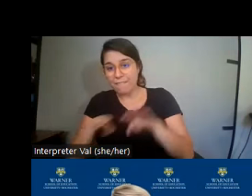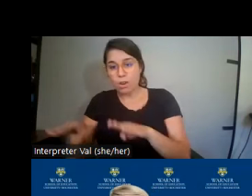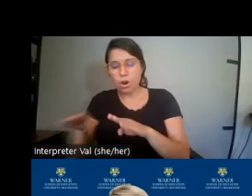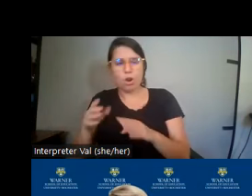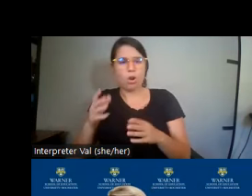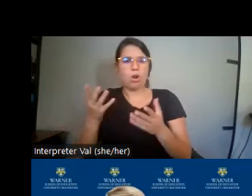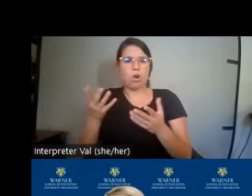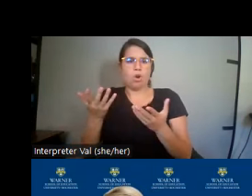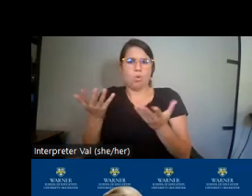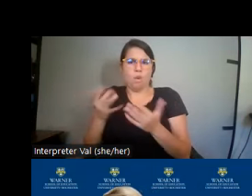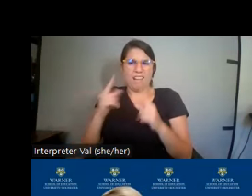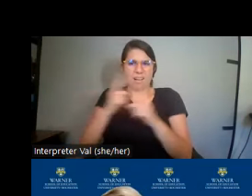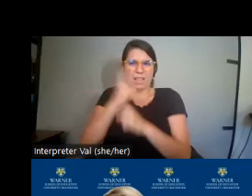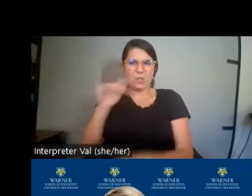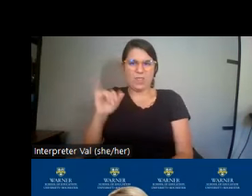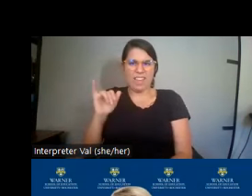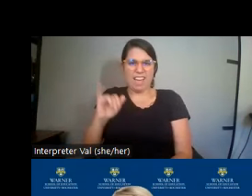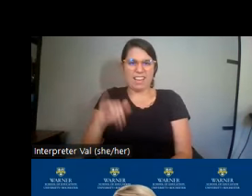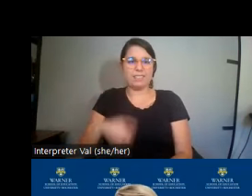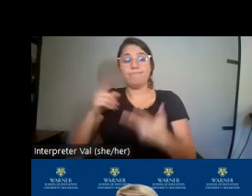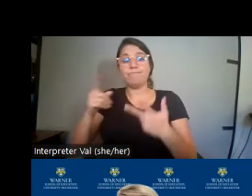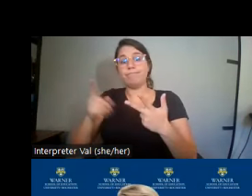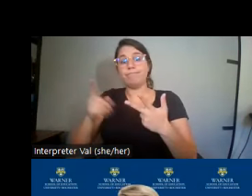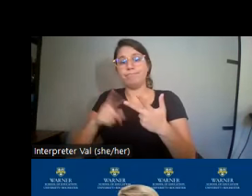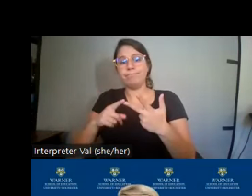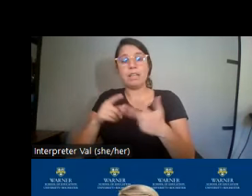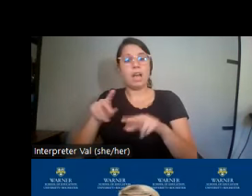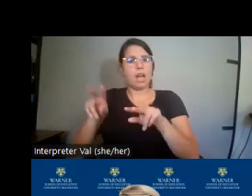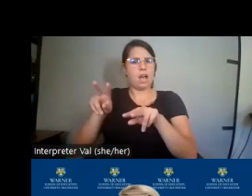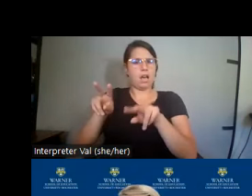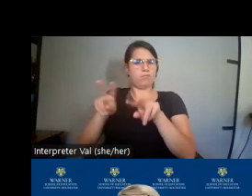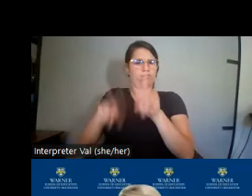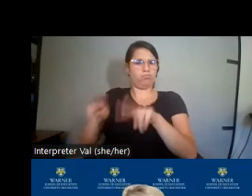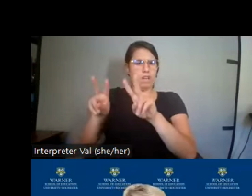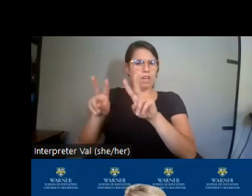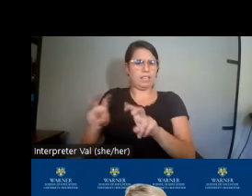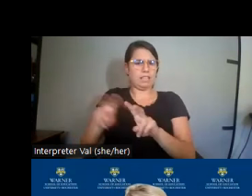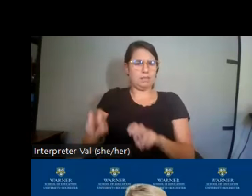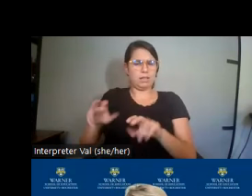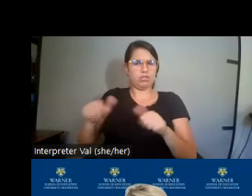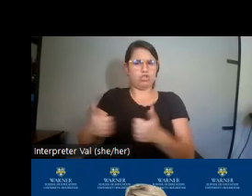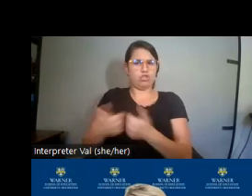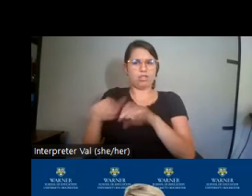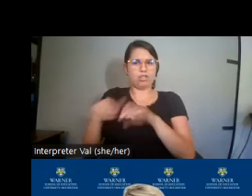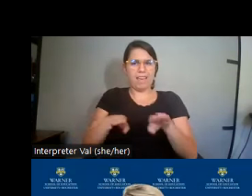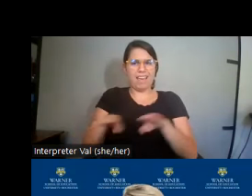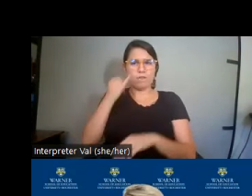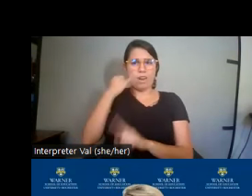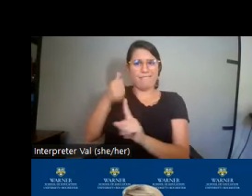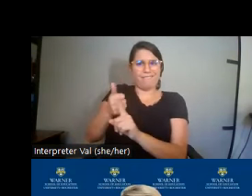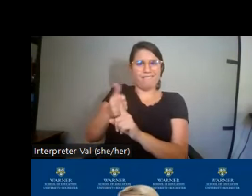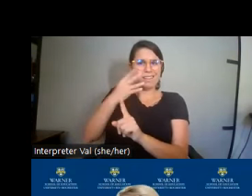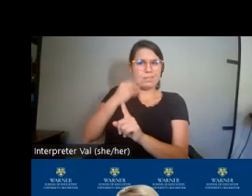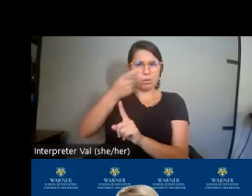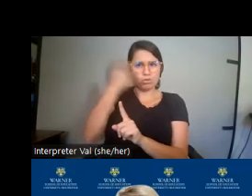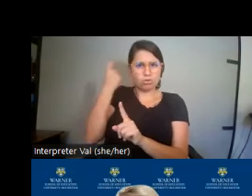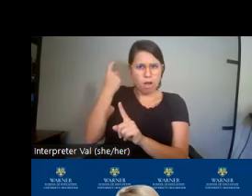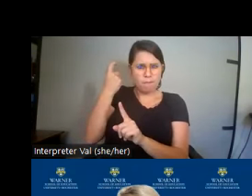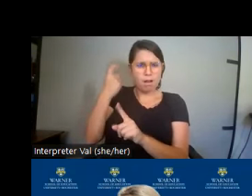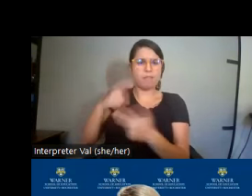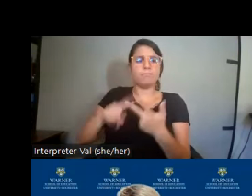some specific considerations in the assessment of challenging behavior for someone who has experienced trauma, and my thoughts